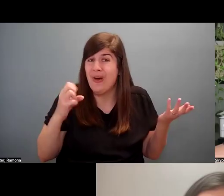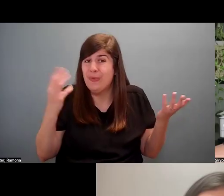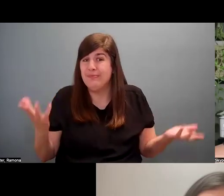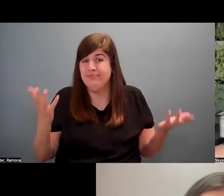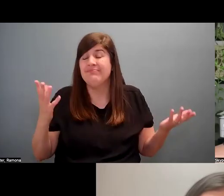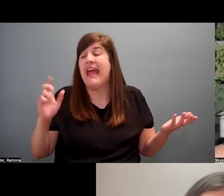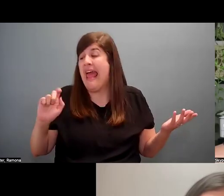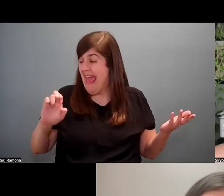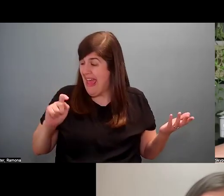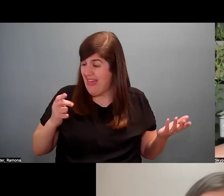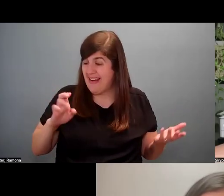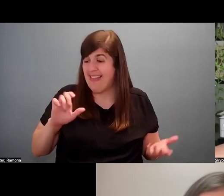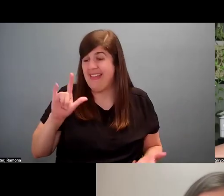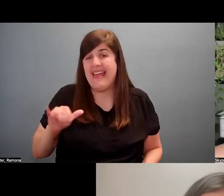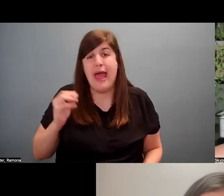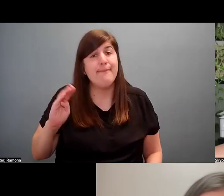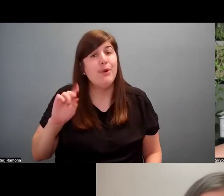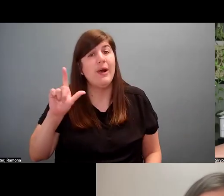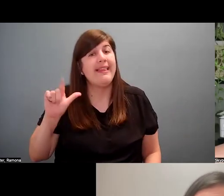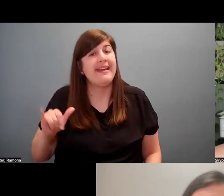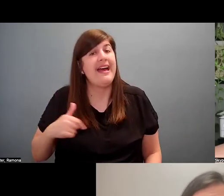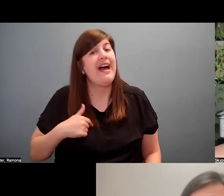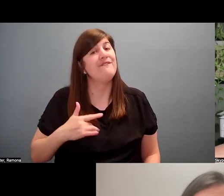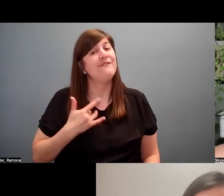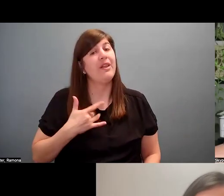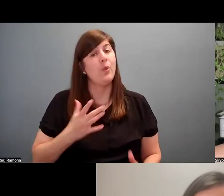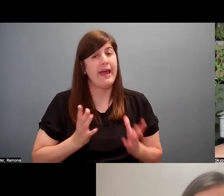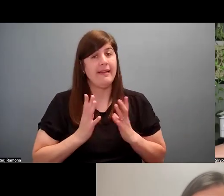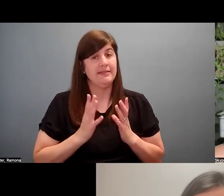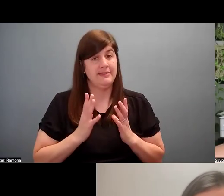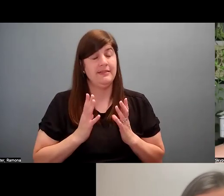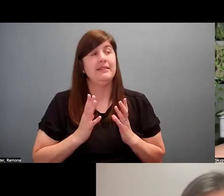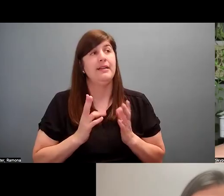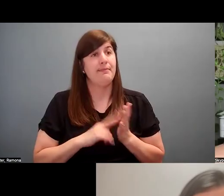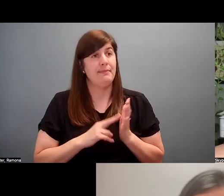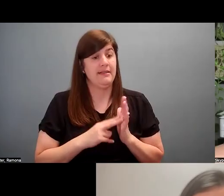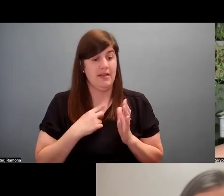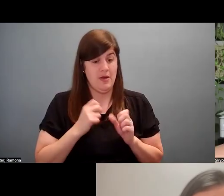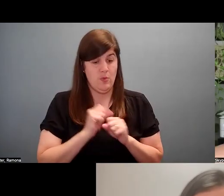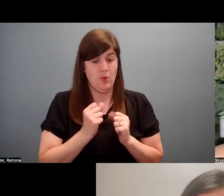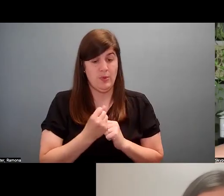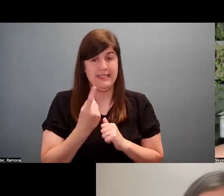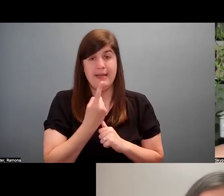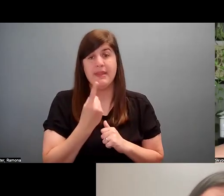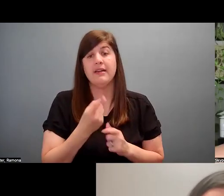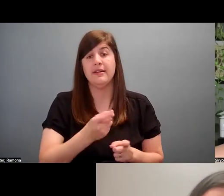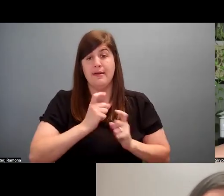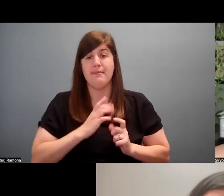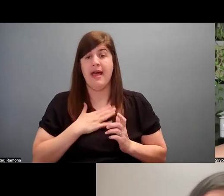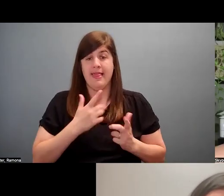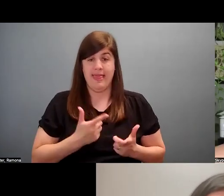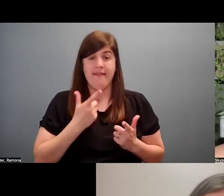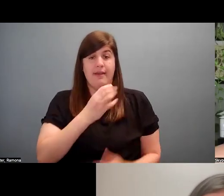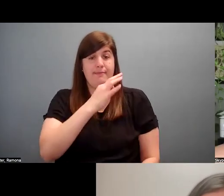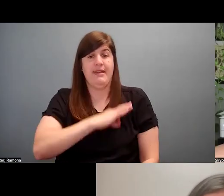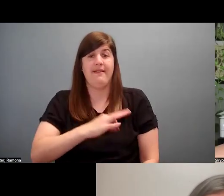ethically I feel okay, and morally I feel okay. I would not eat something I've worked with. They have contributed to my life in a meaningful